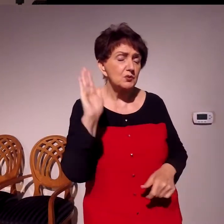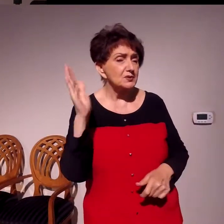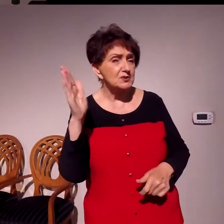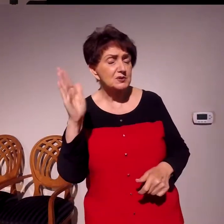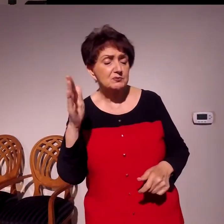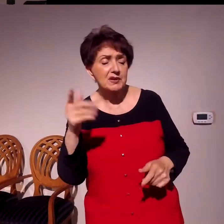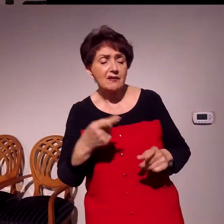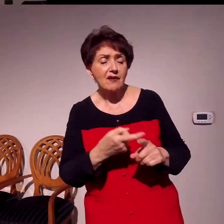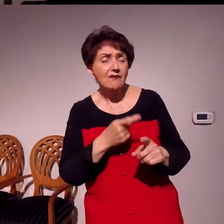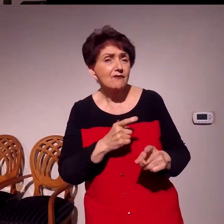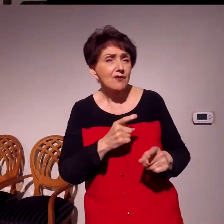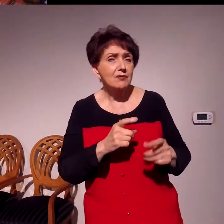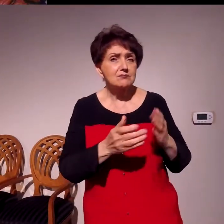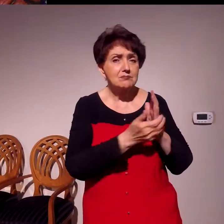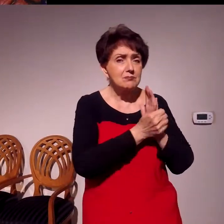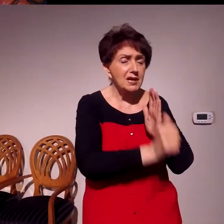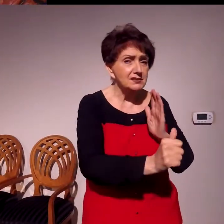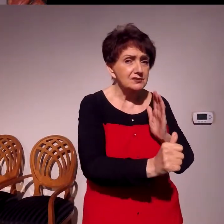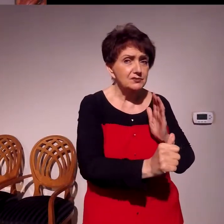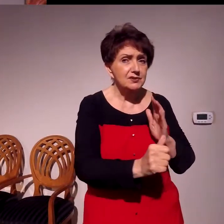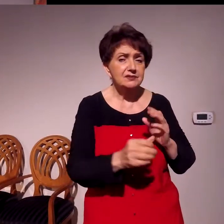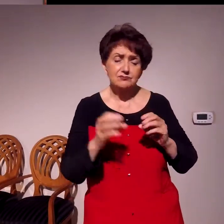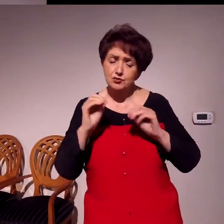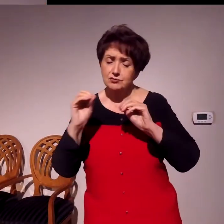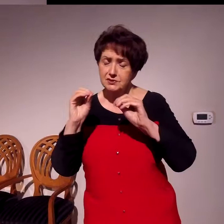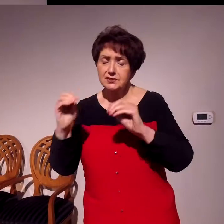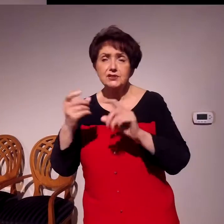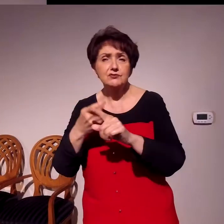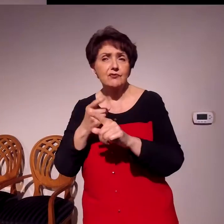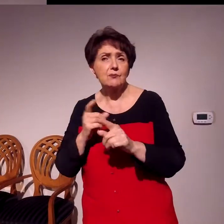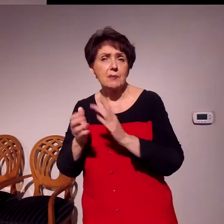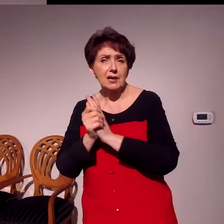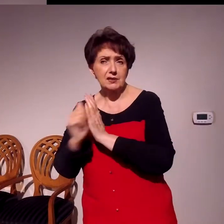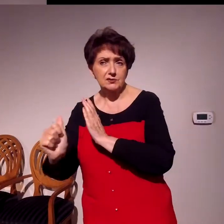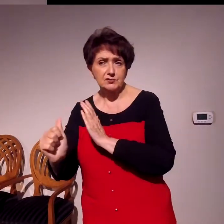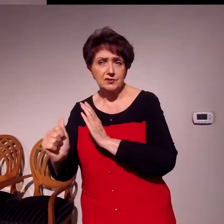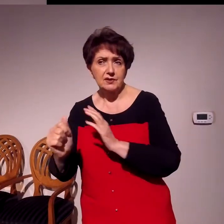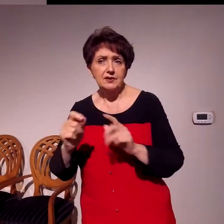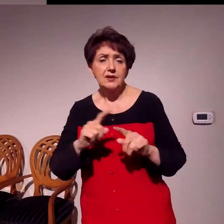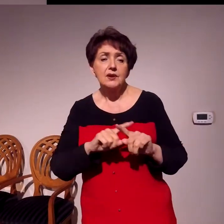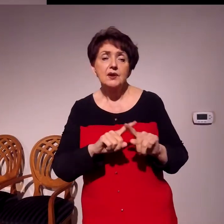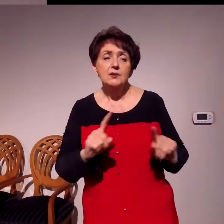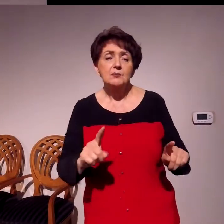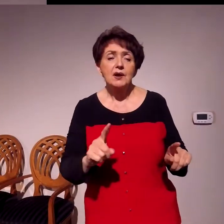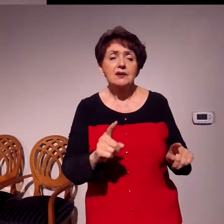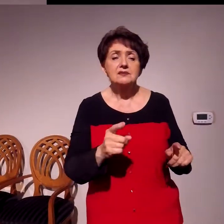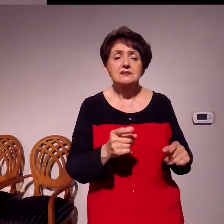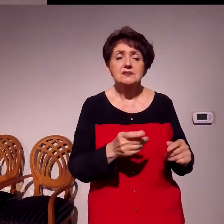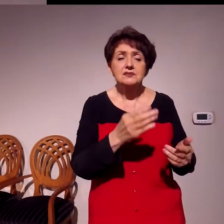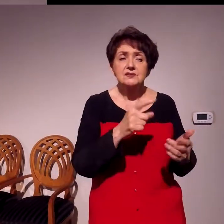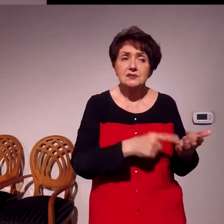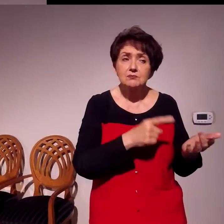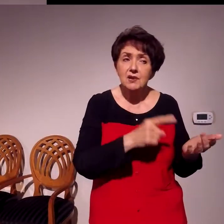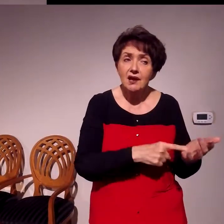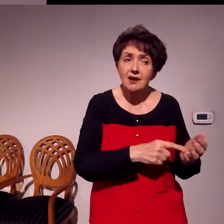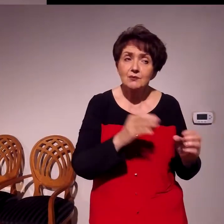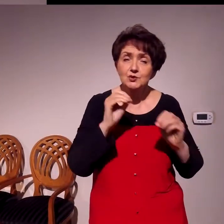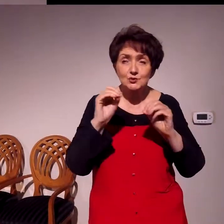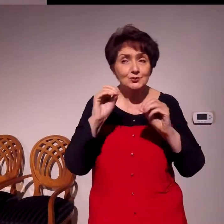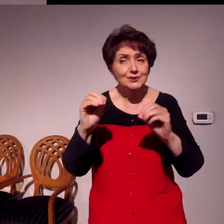You'll teach from mastery. And other times you will speak and teach that which you most need to learn yourself.